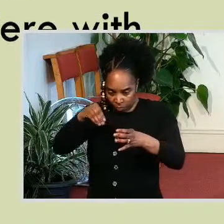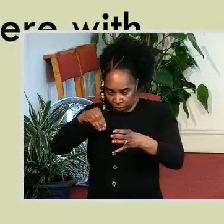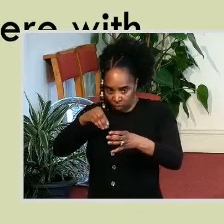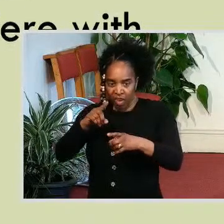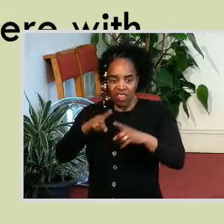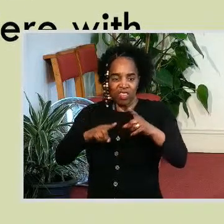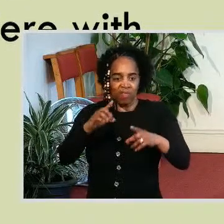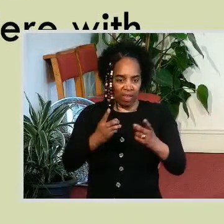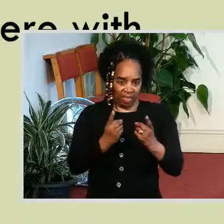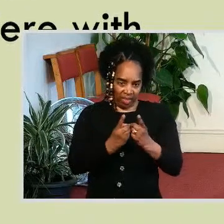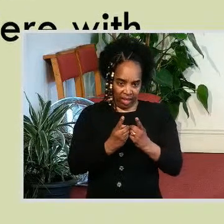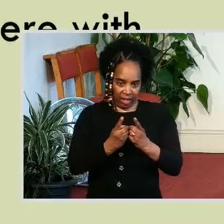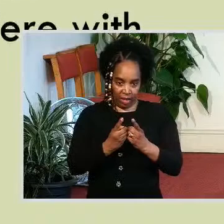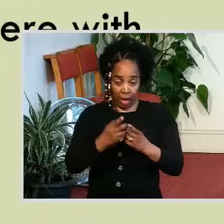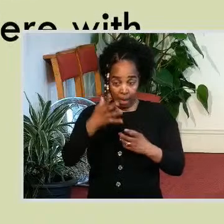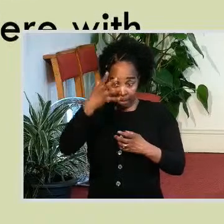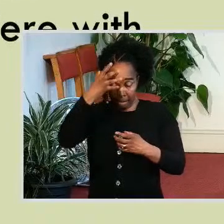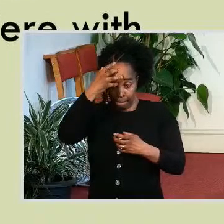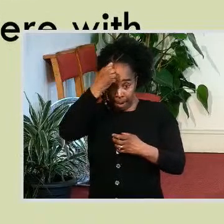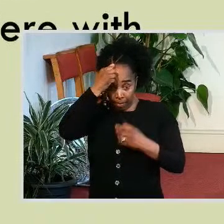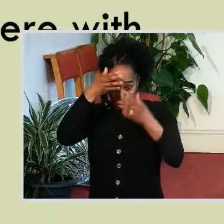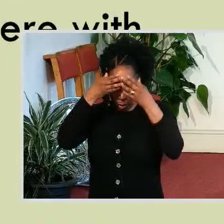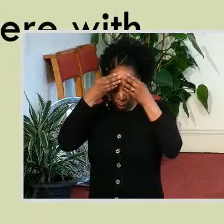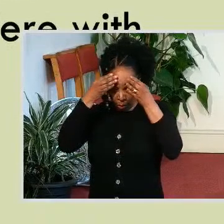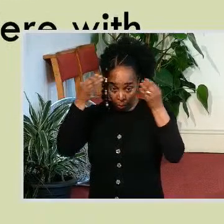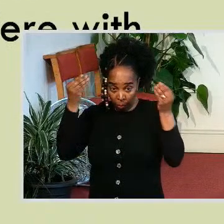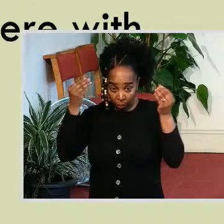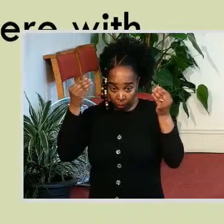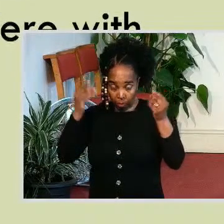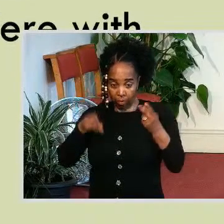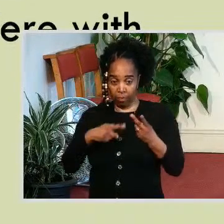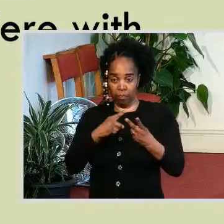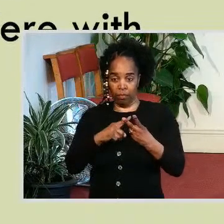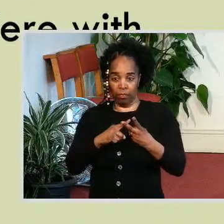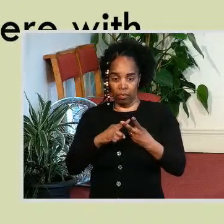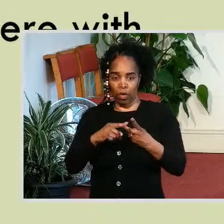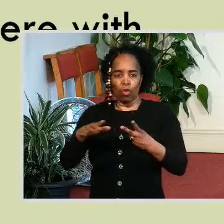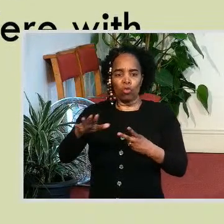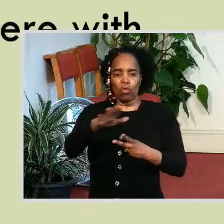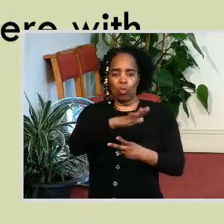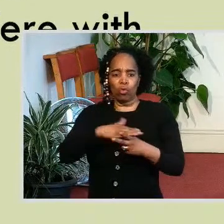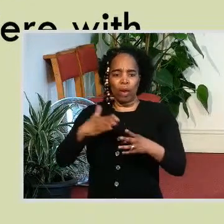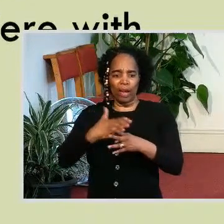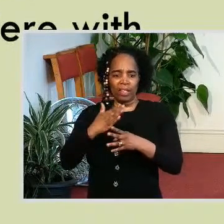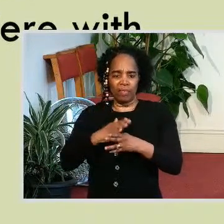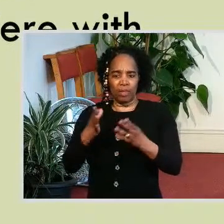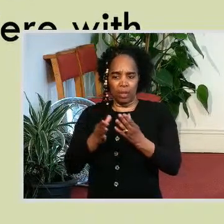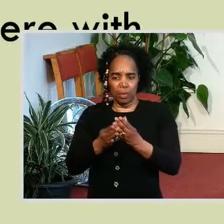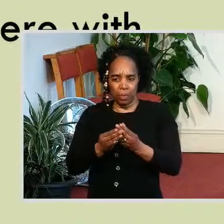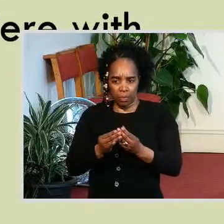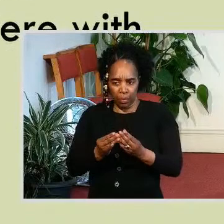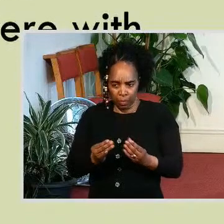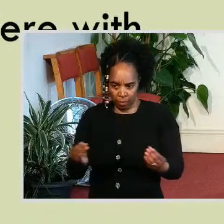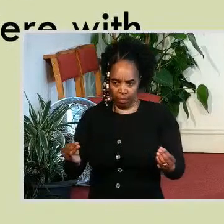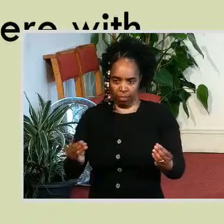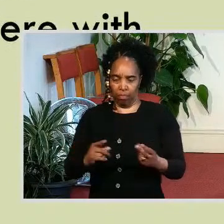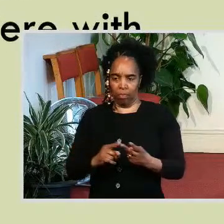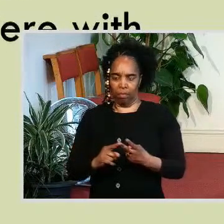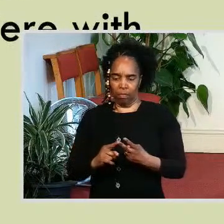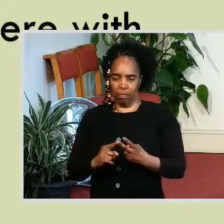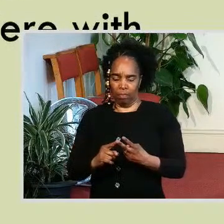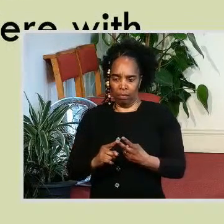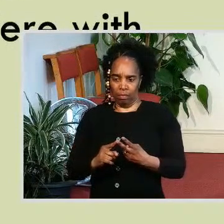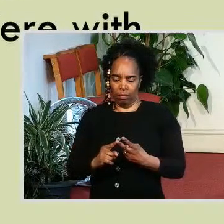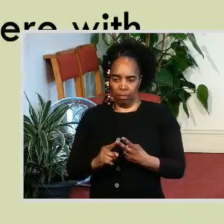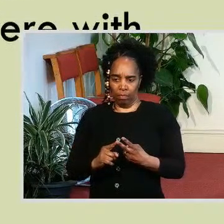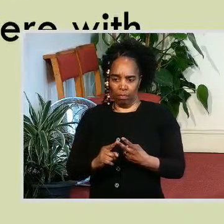So we look at a decline in memory, a decline in being in some social activities, but the decline is enough